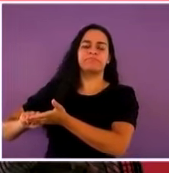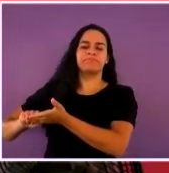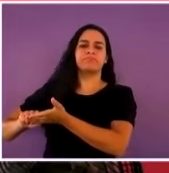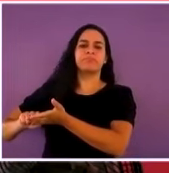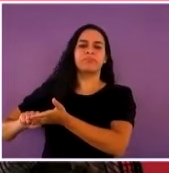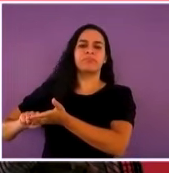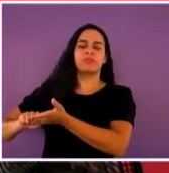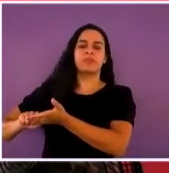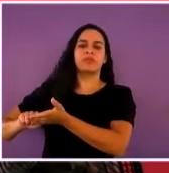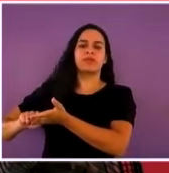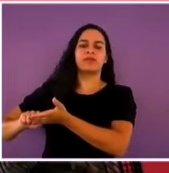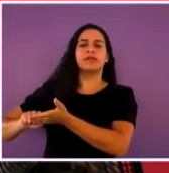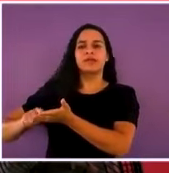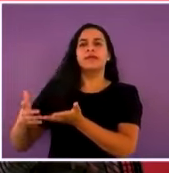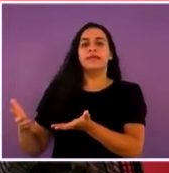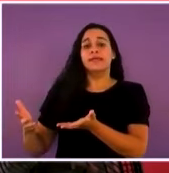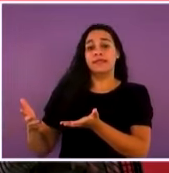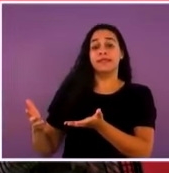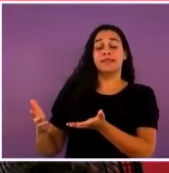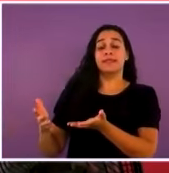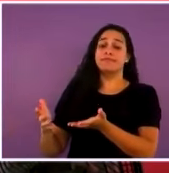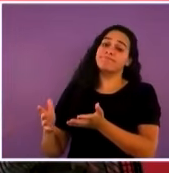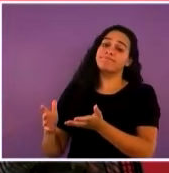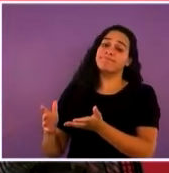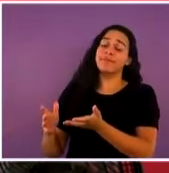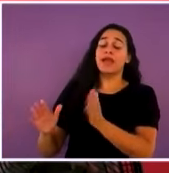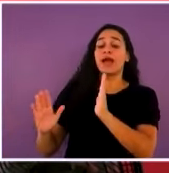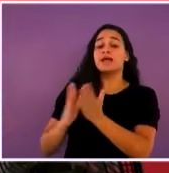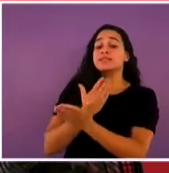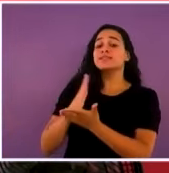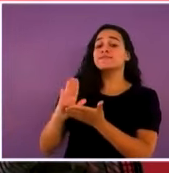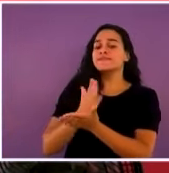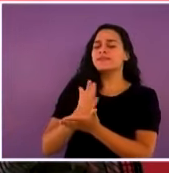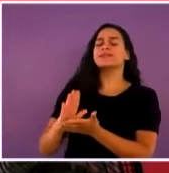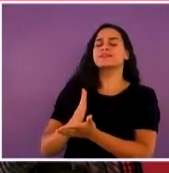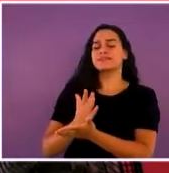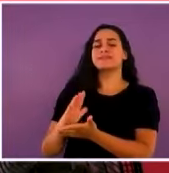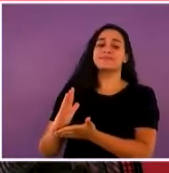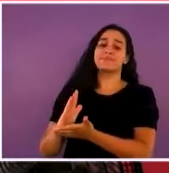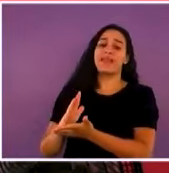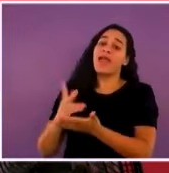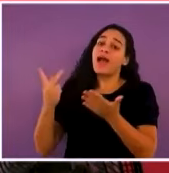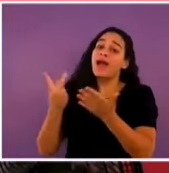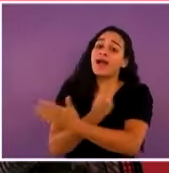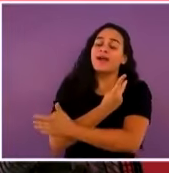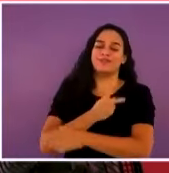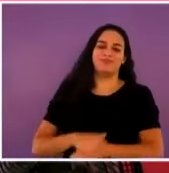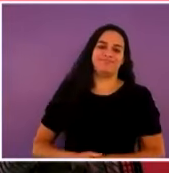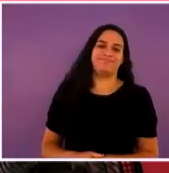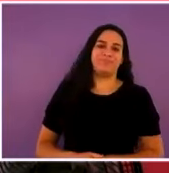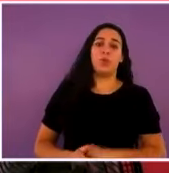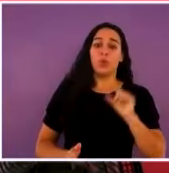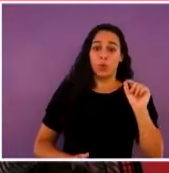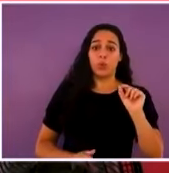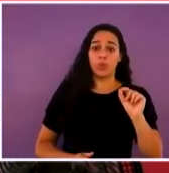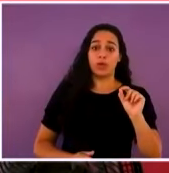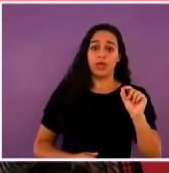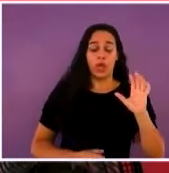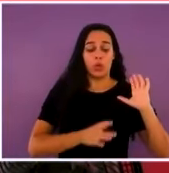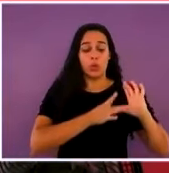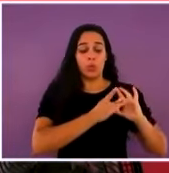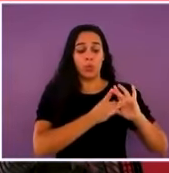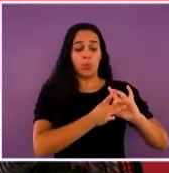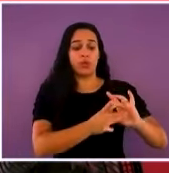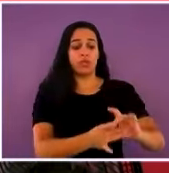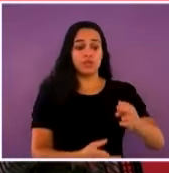the Pope's words. Muitas vezes nós cometemos esse erro de colocar no nosso sentido nas